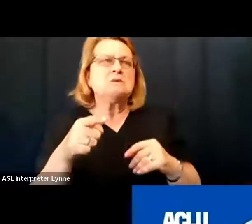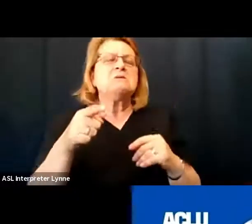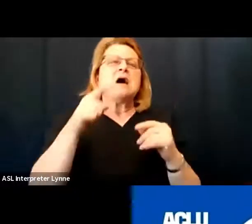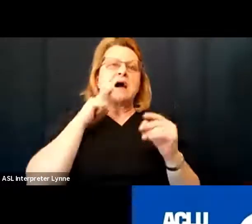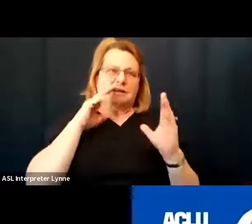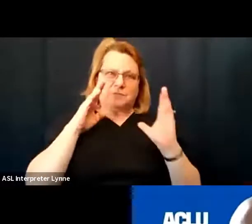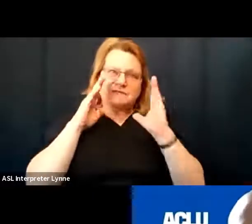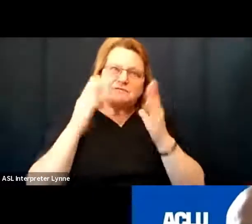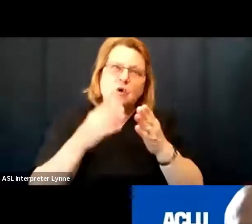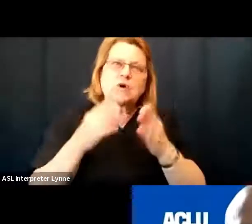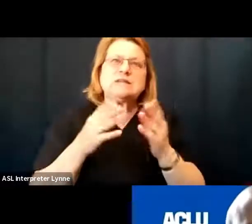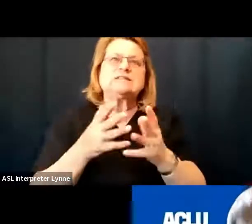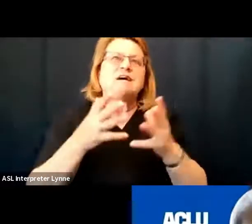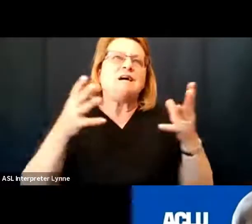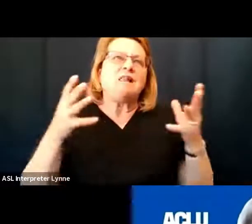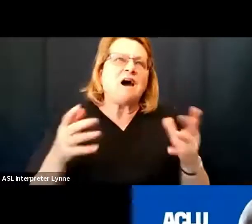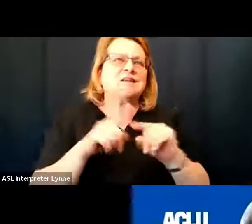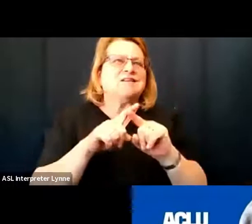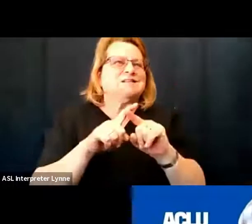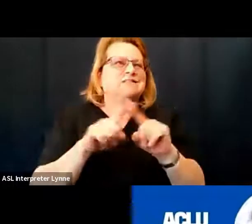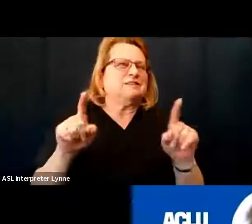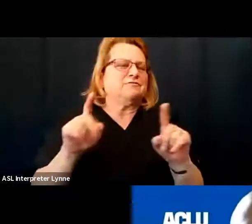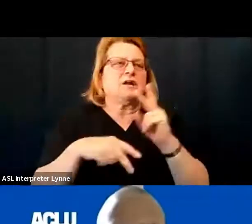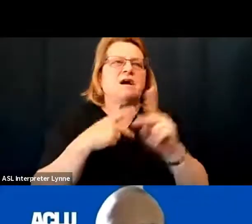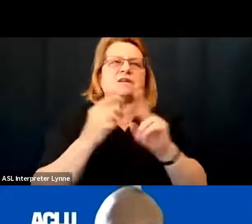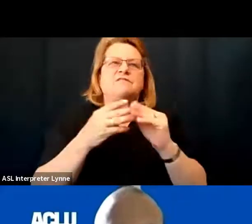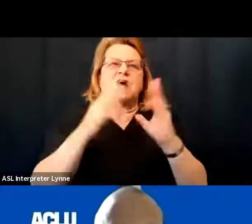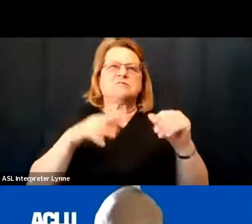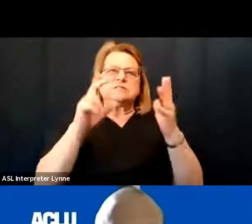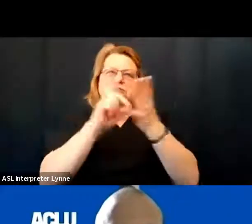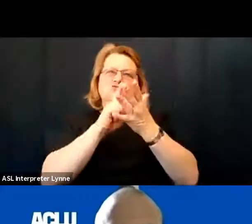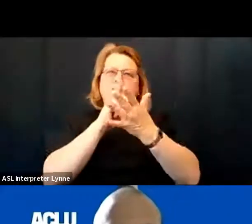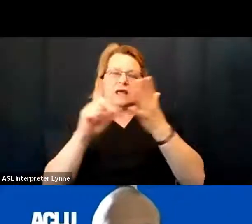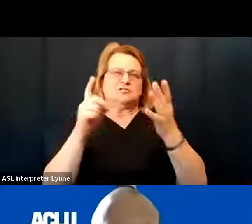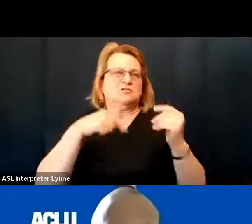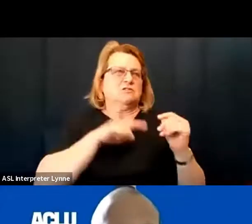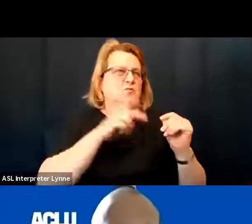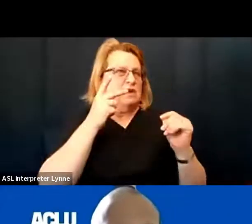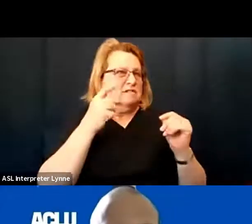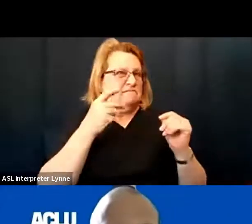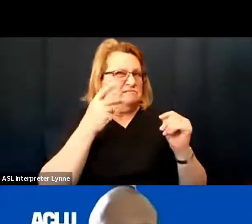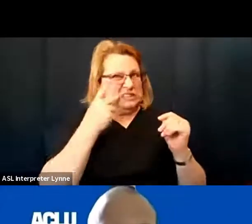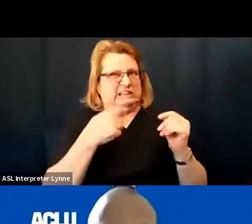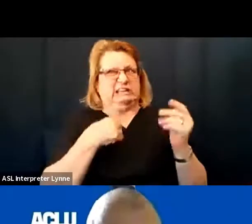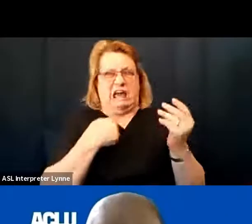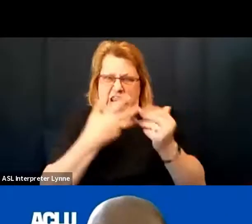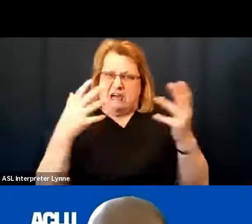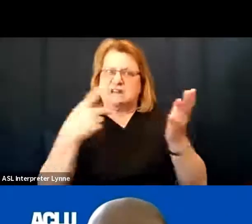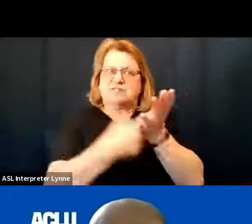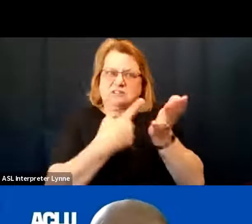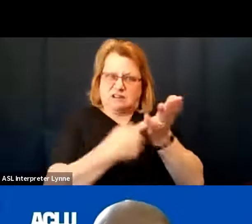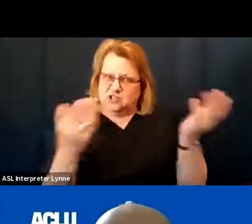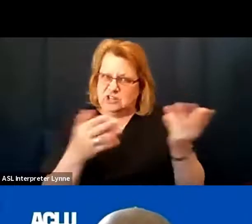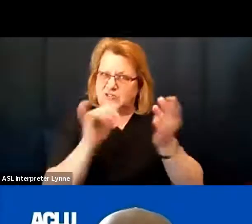lot on another form of housing discrimination that we have seen a lot of discussion about in New York